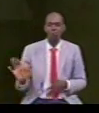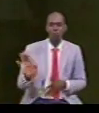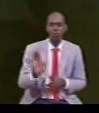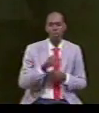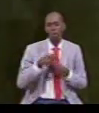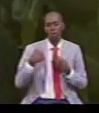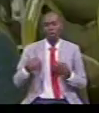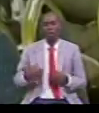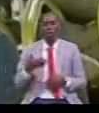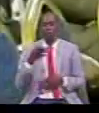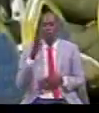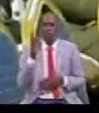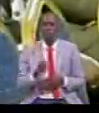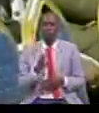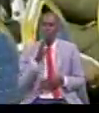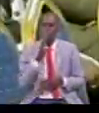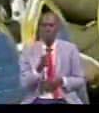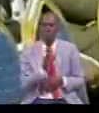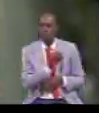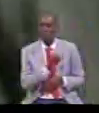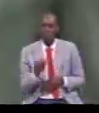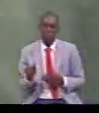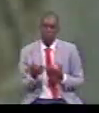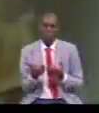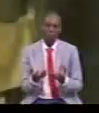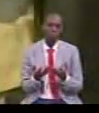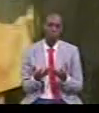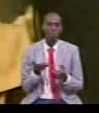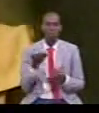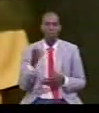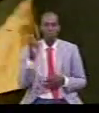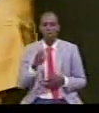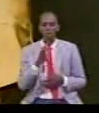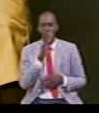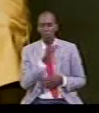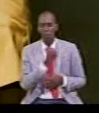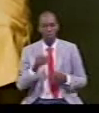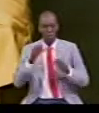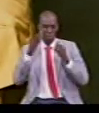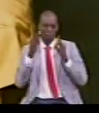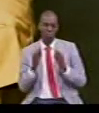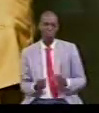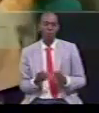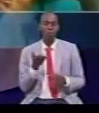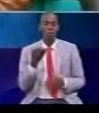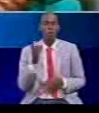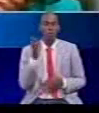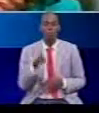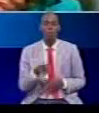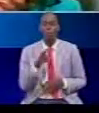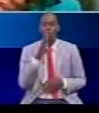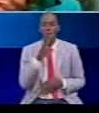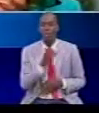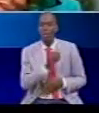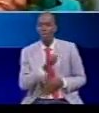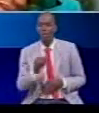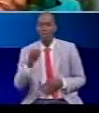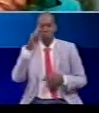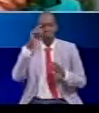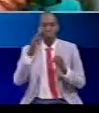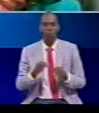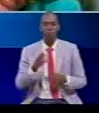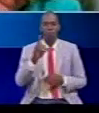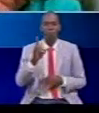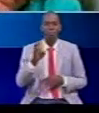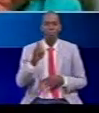be a desire. There must be a decision. There must be a determination. There must be